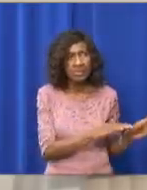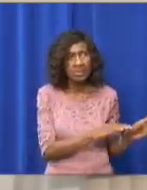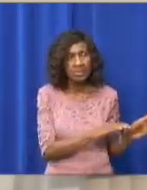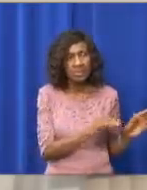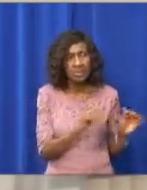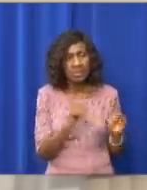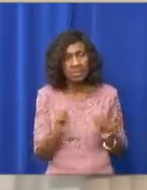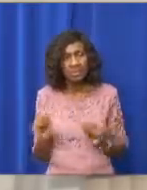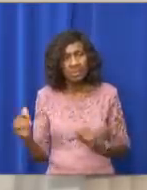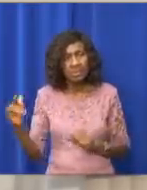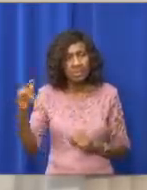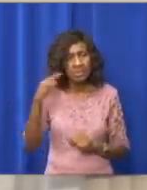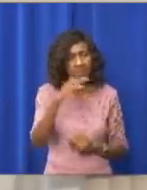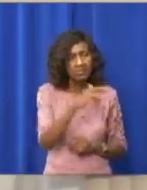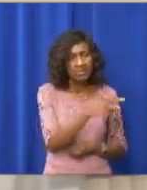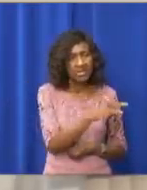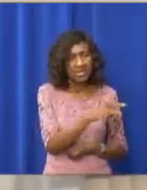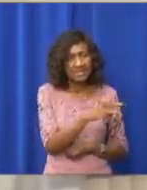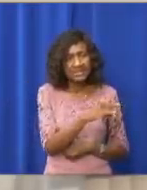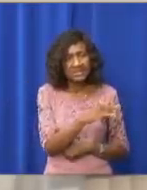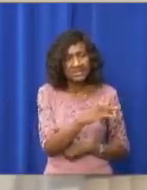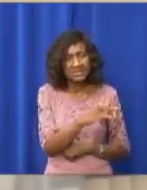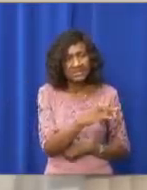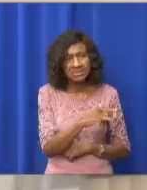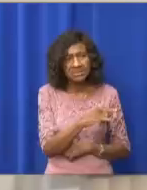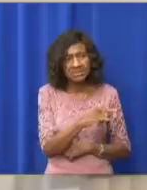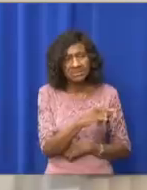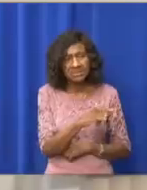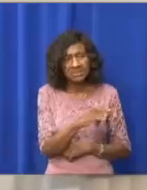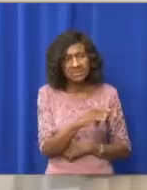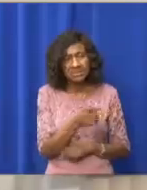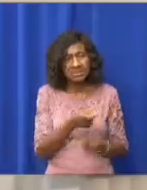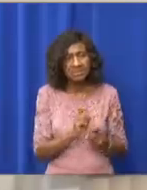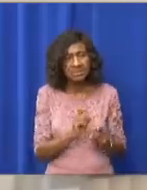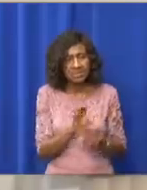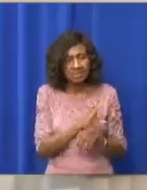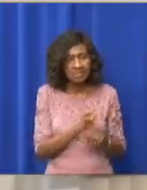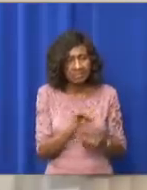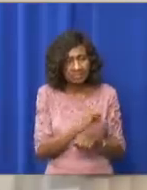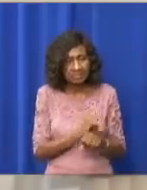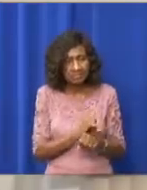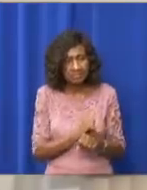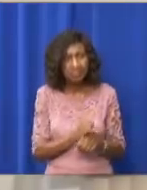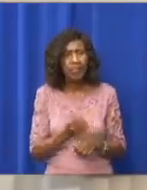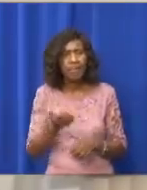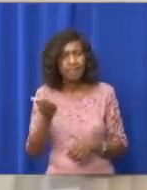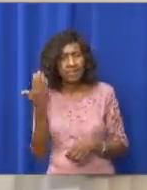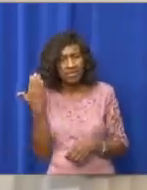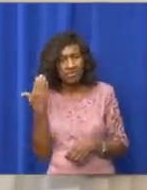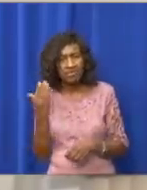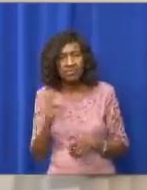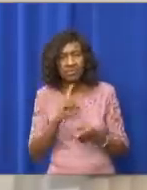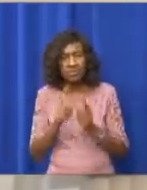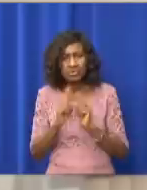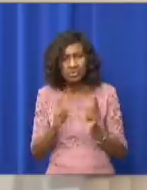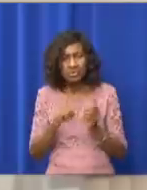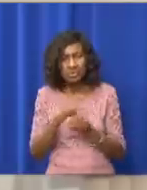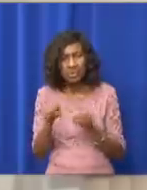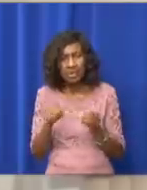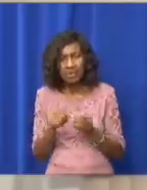maybe you can answer, or the governor can answer. In a previous press conference, we had talked about the